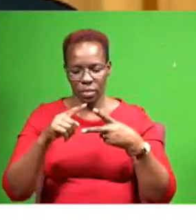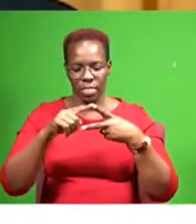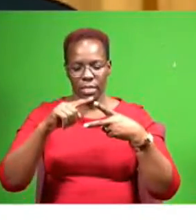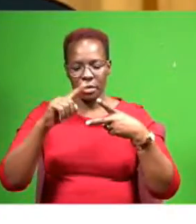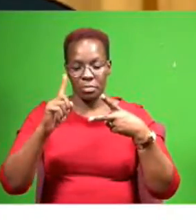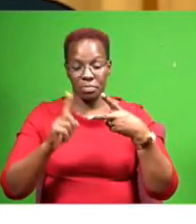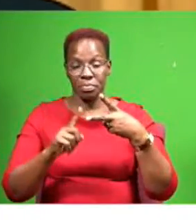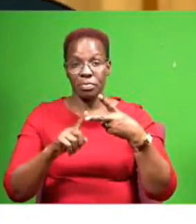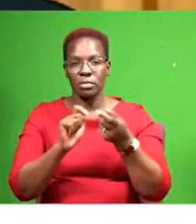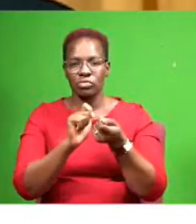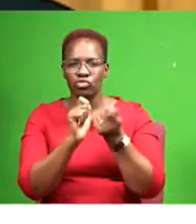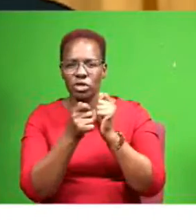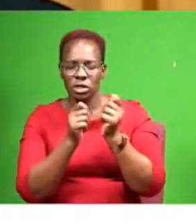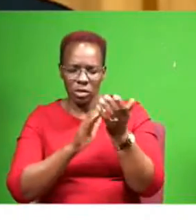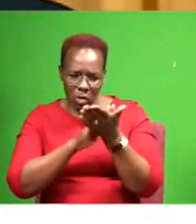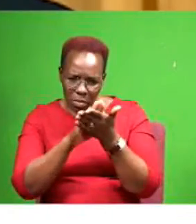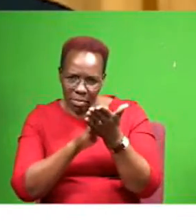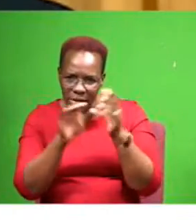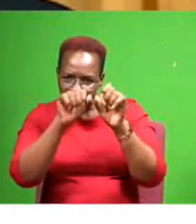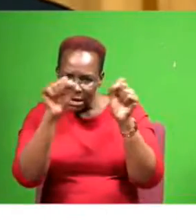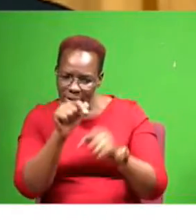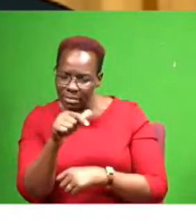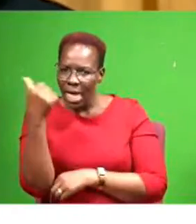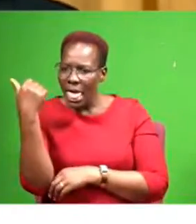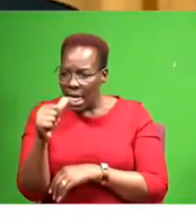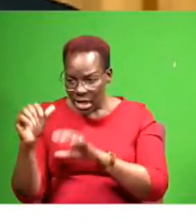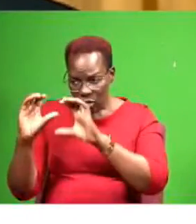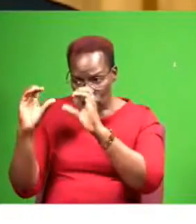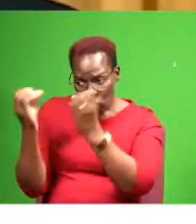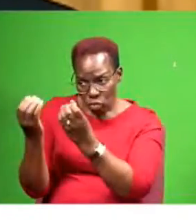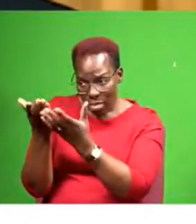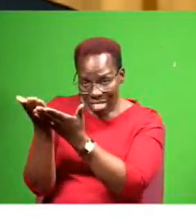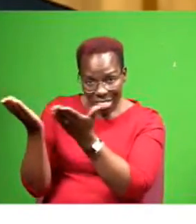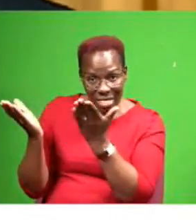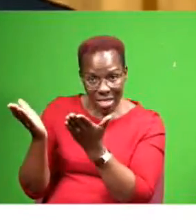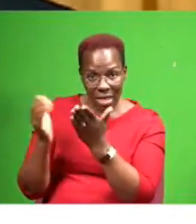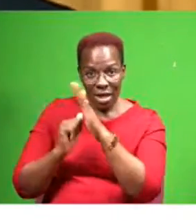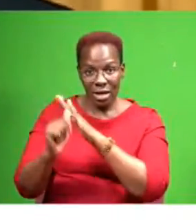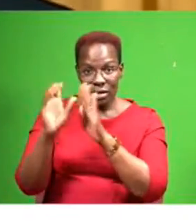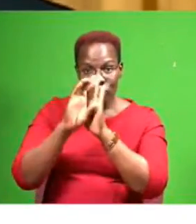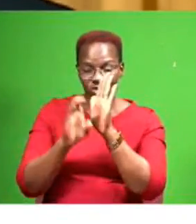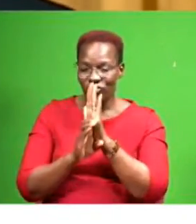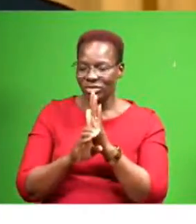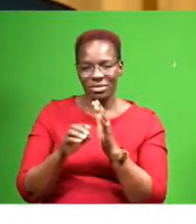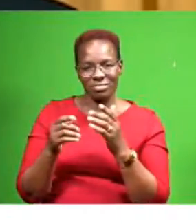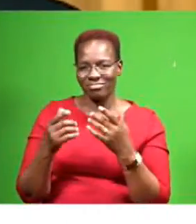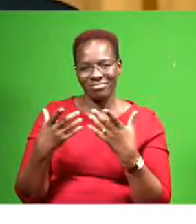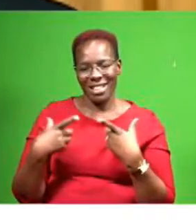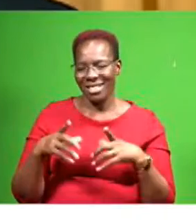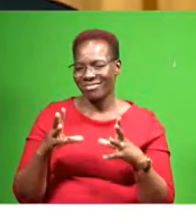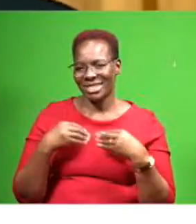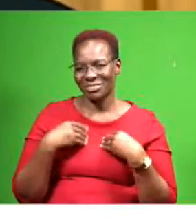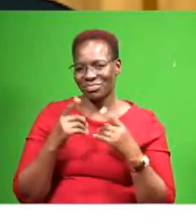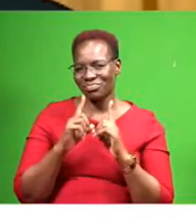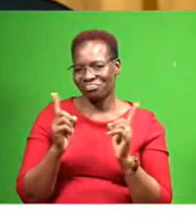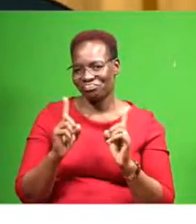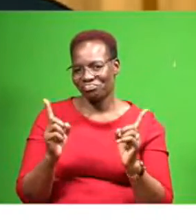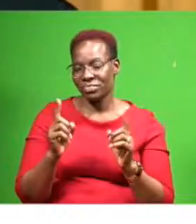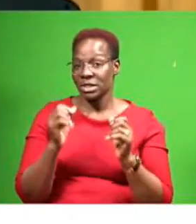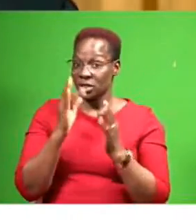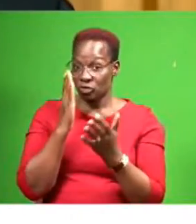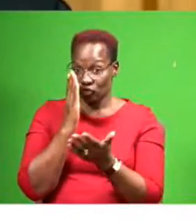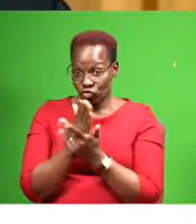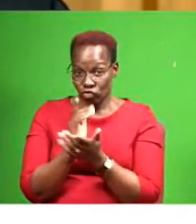that amendment of the basic structure by any amending body under the Constitution is not permissible if it will